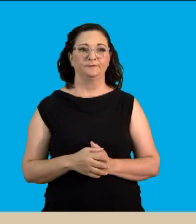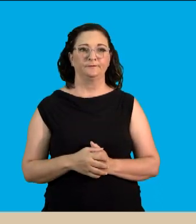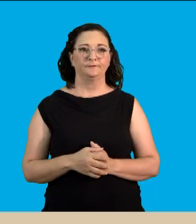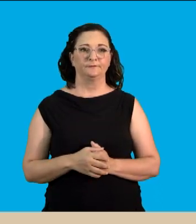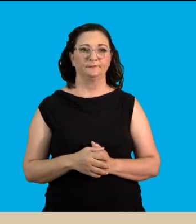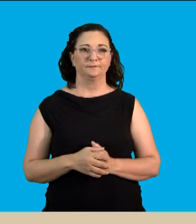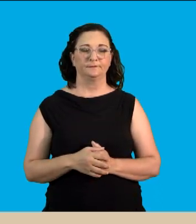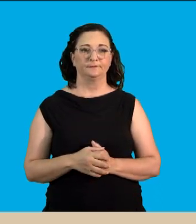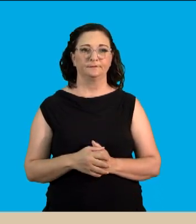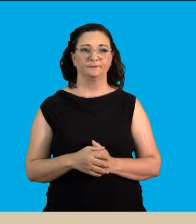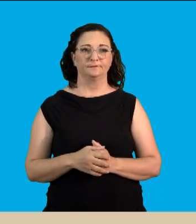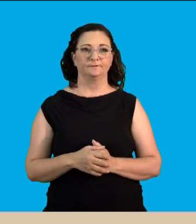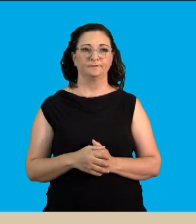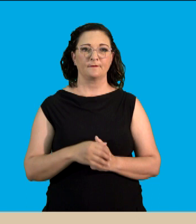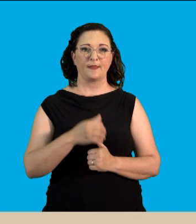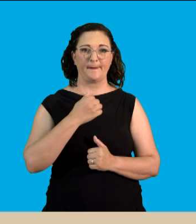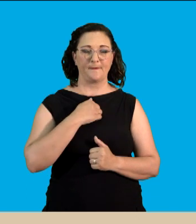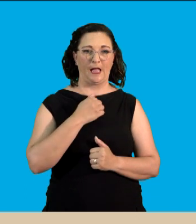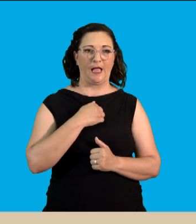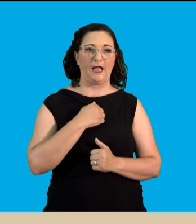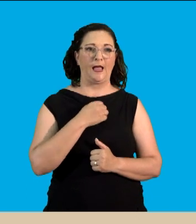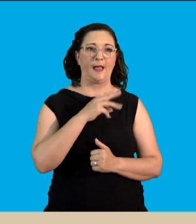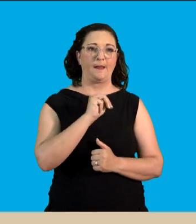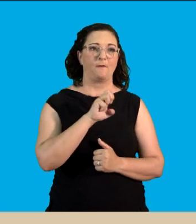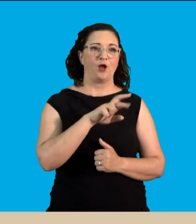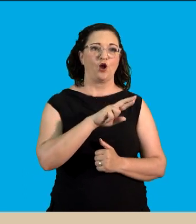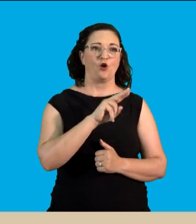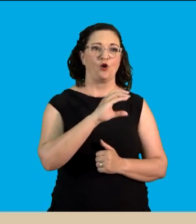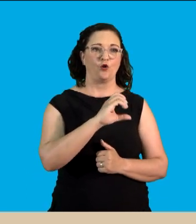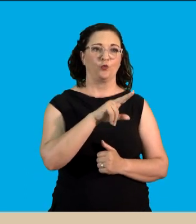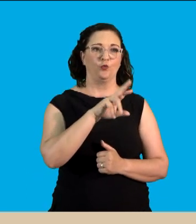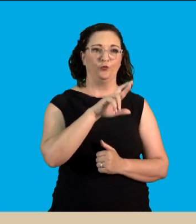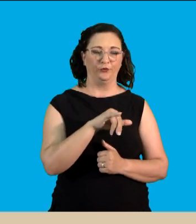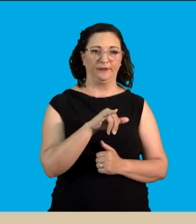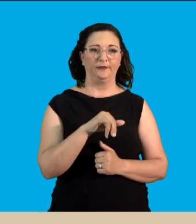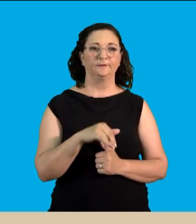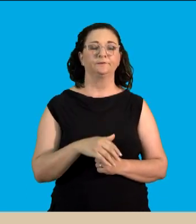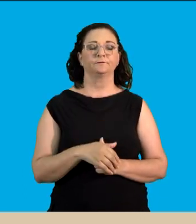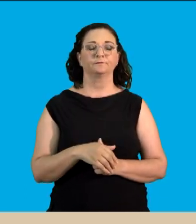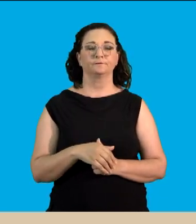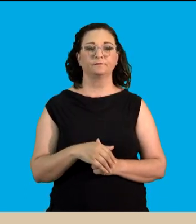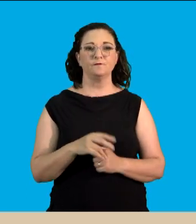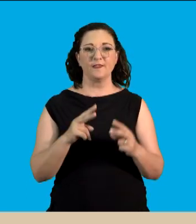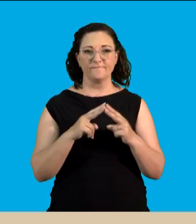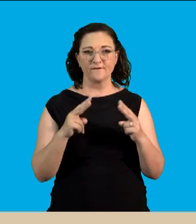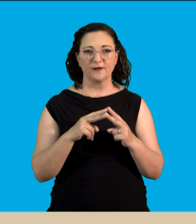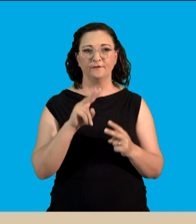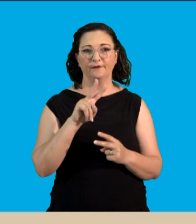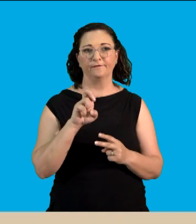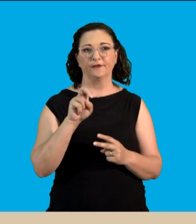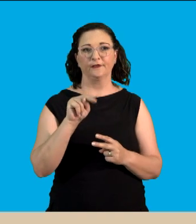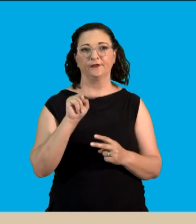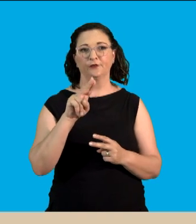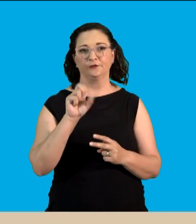said we have Mercury, okay. Next to Mercury, my this one will be